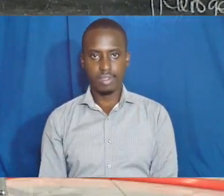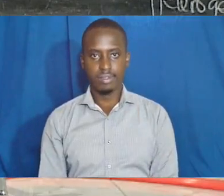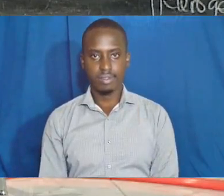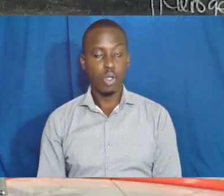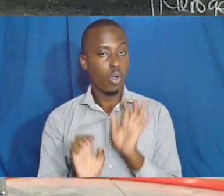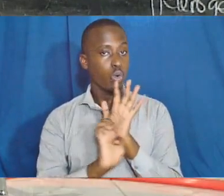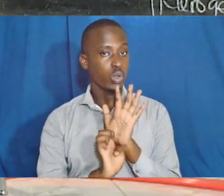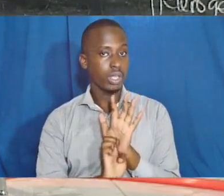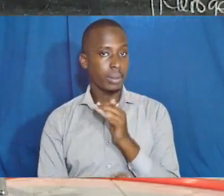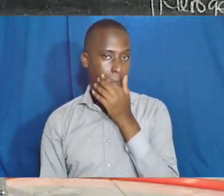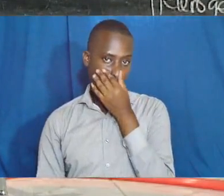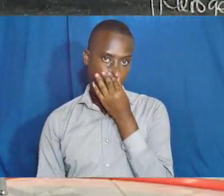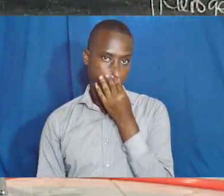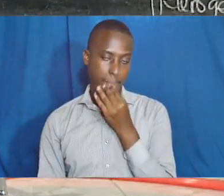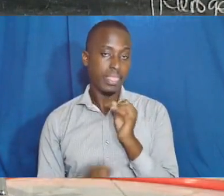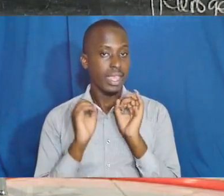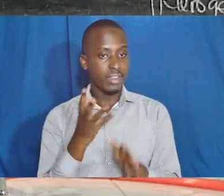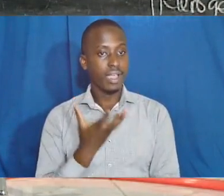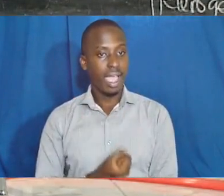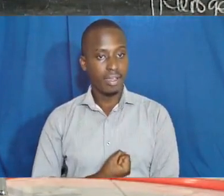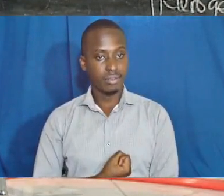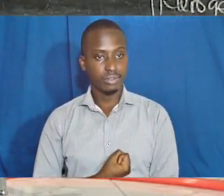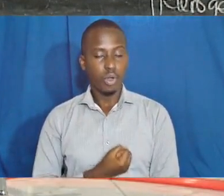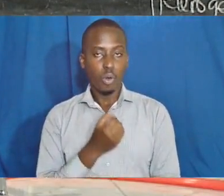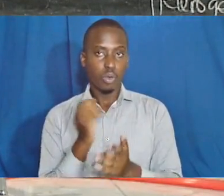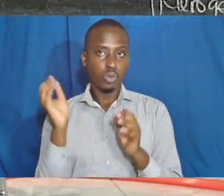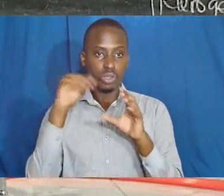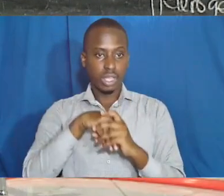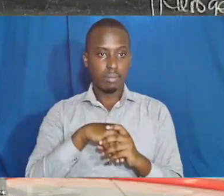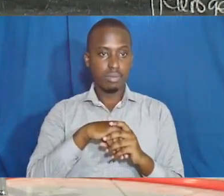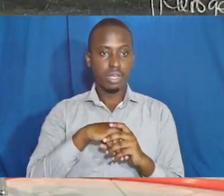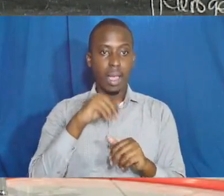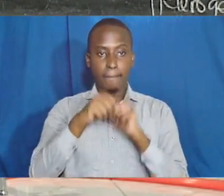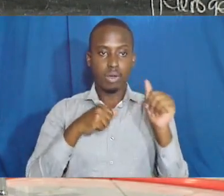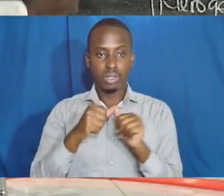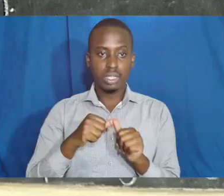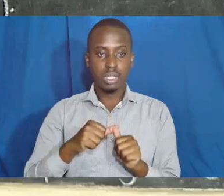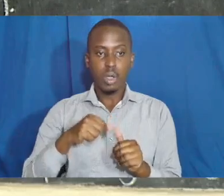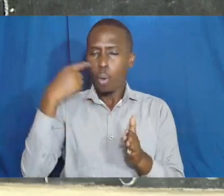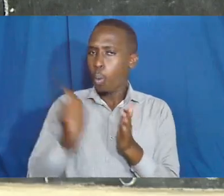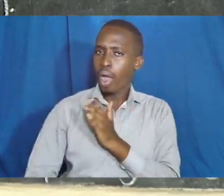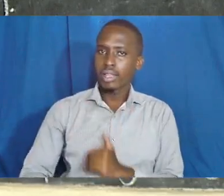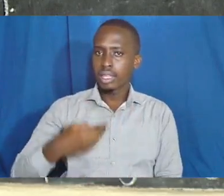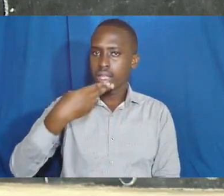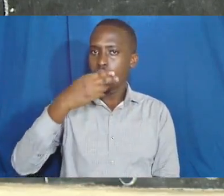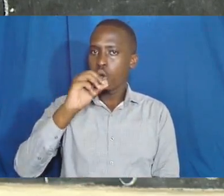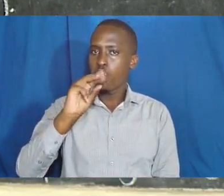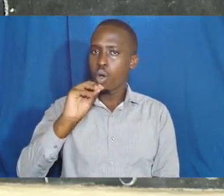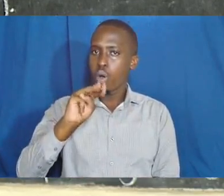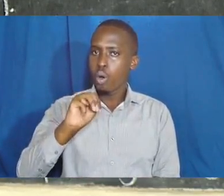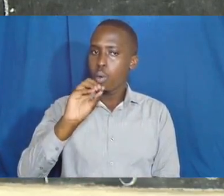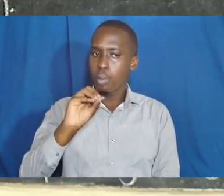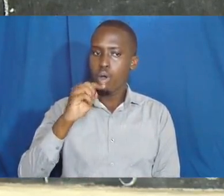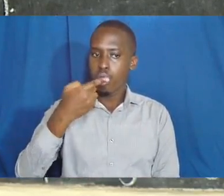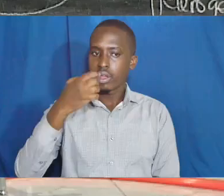For example, if I have, so we are just going to look at what are the homogeneous